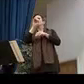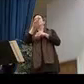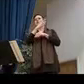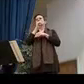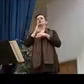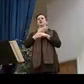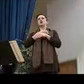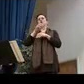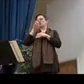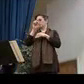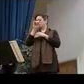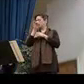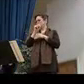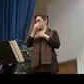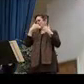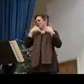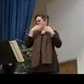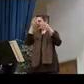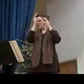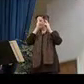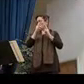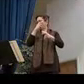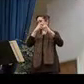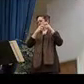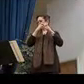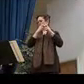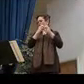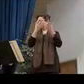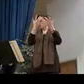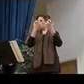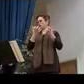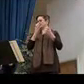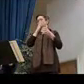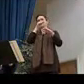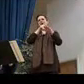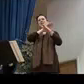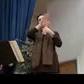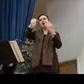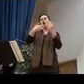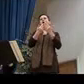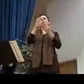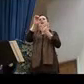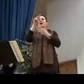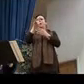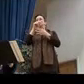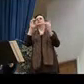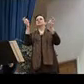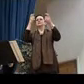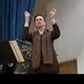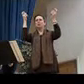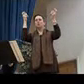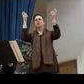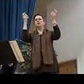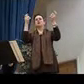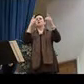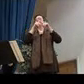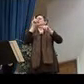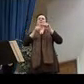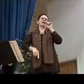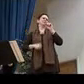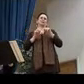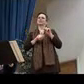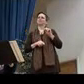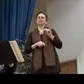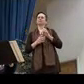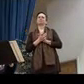the difficulty of wanting to be at all campus commencement ceremonies, but that just isn't possible. They share our excitement